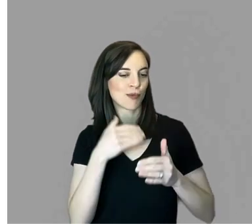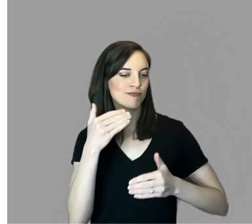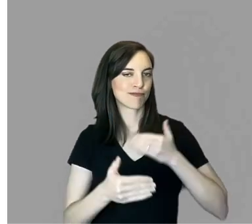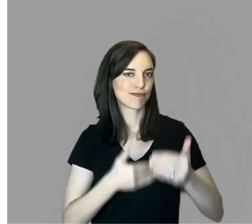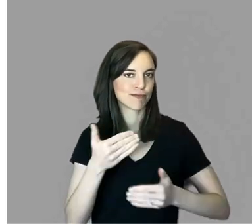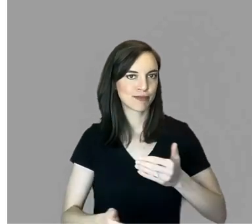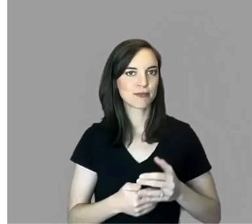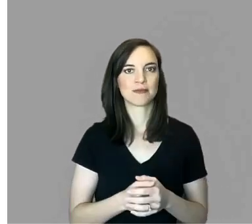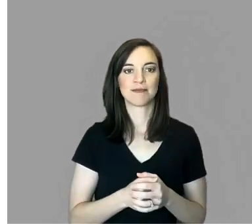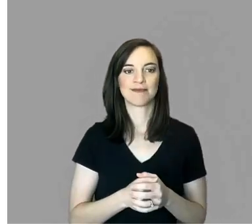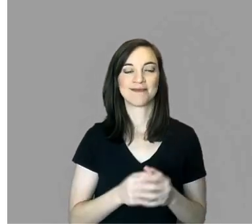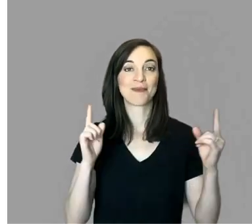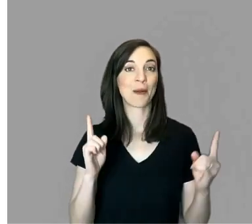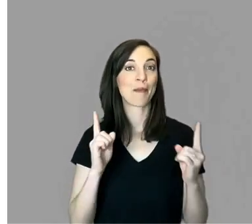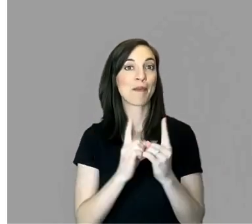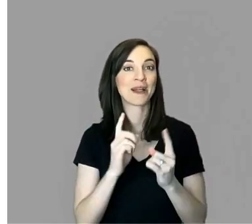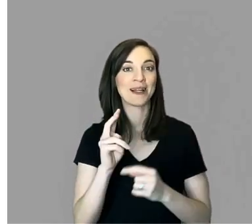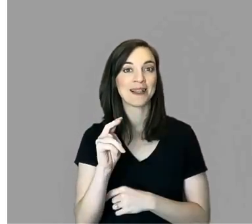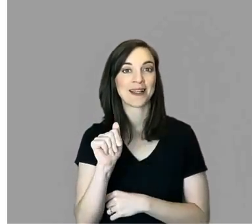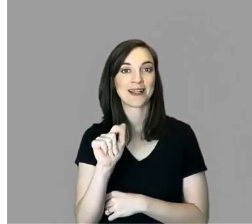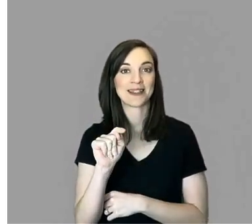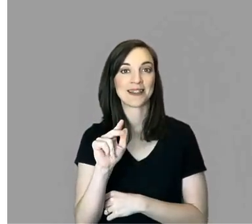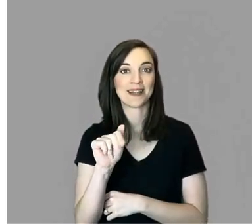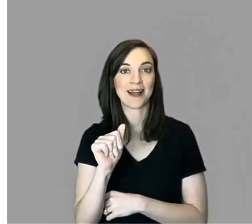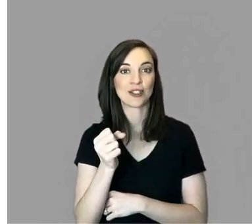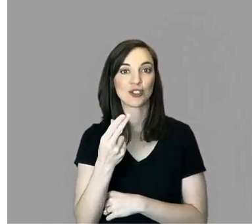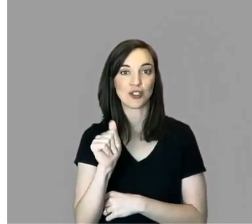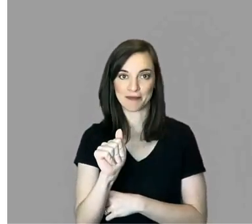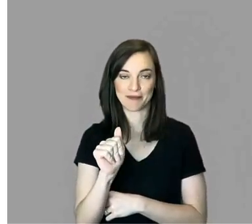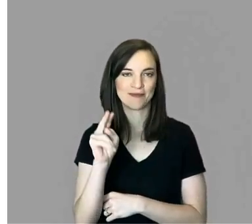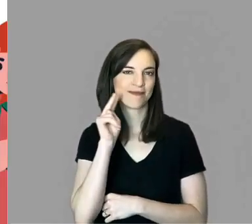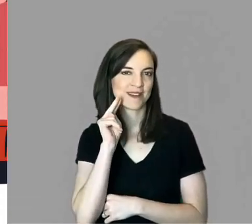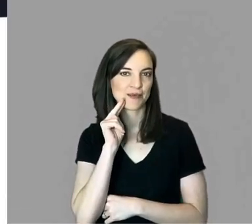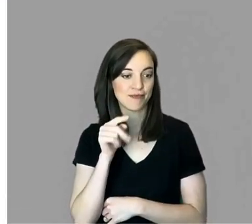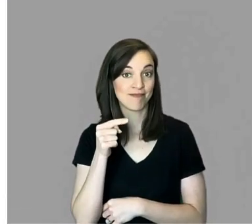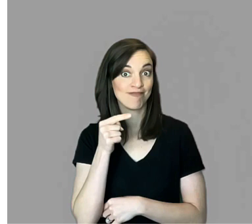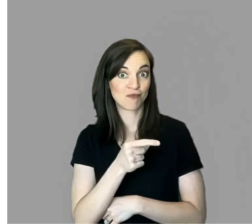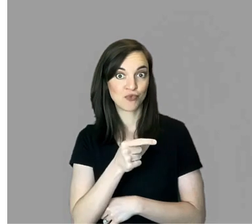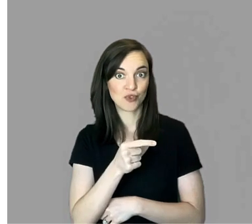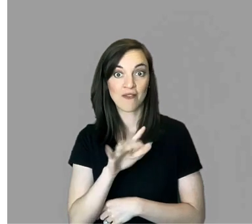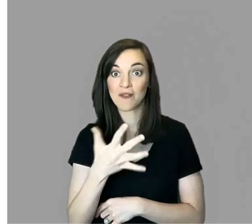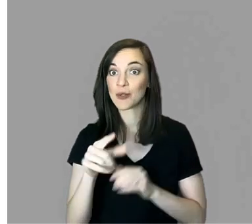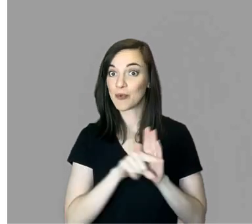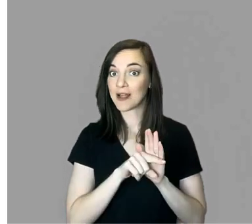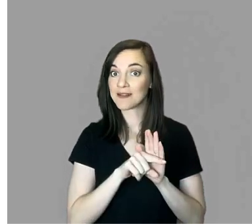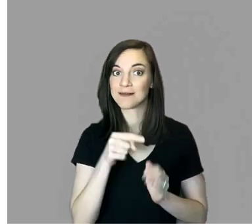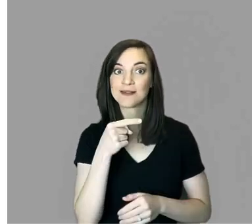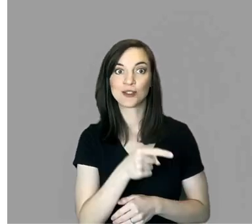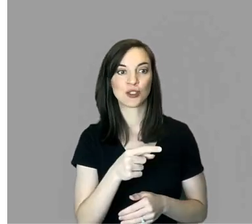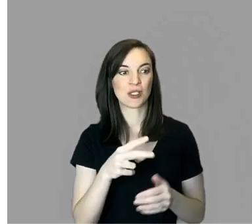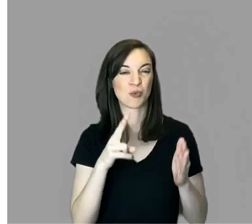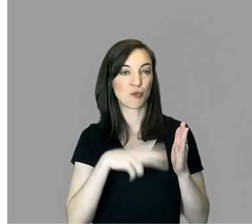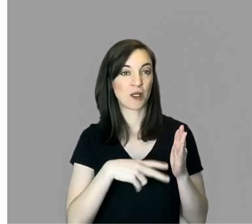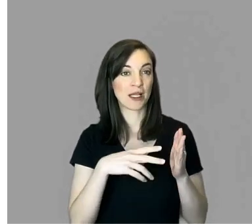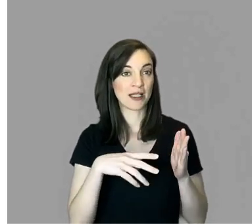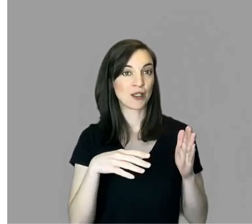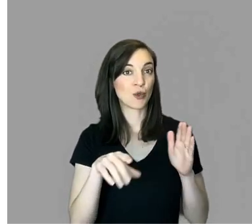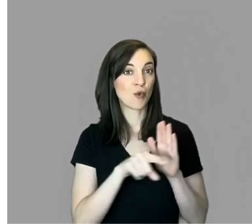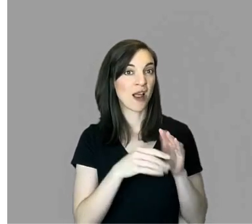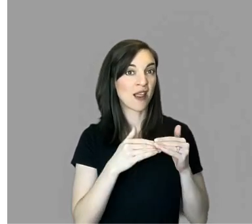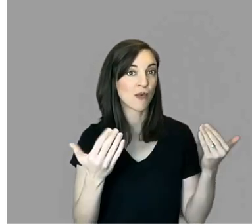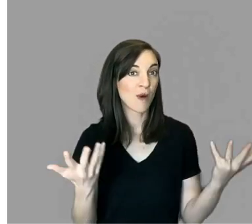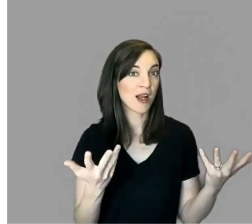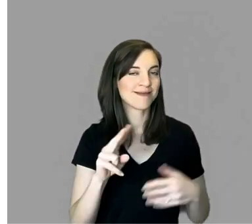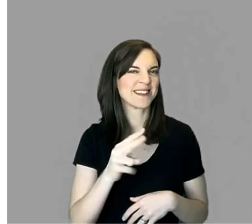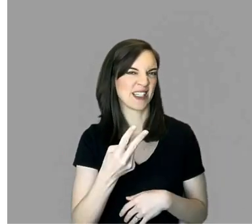Now let's look at a case study and follow the steps we've discussed so far. Meet Natasha, a 5th grader who's performing on a